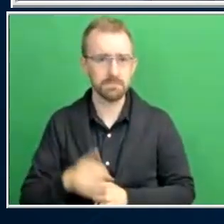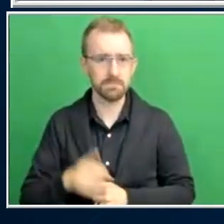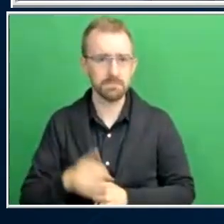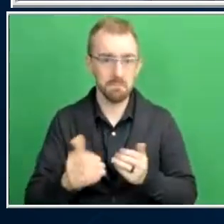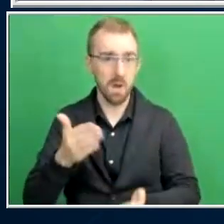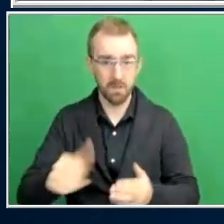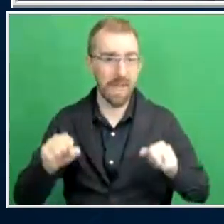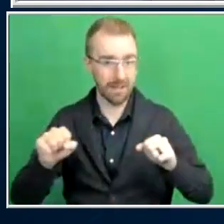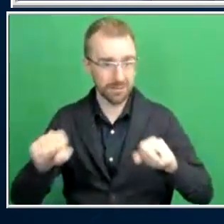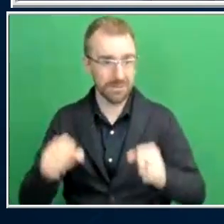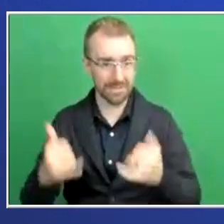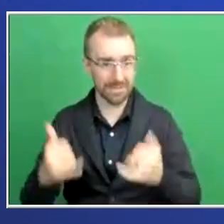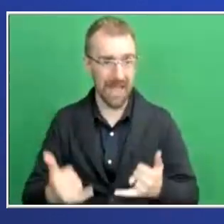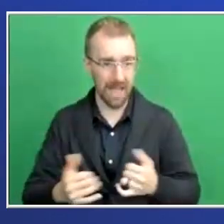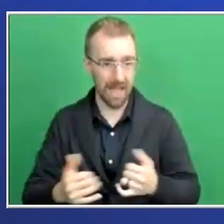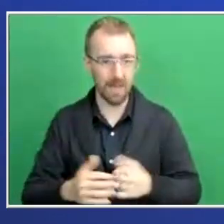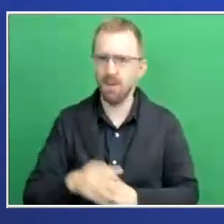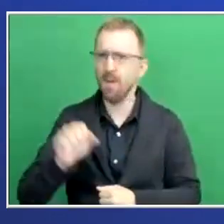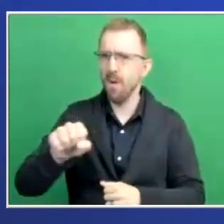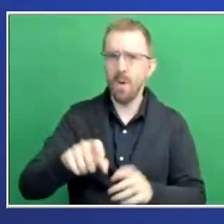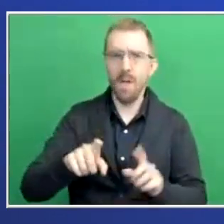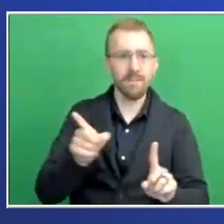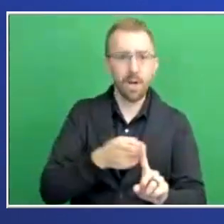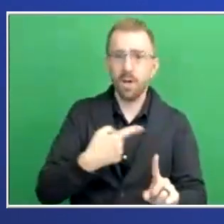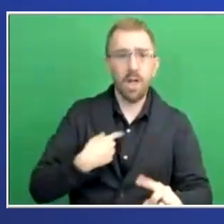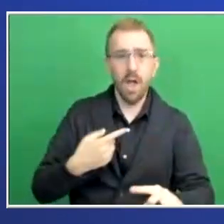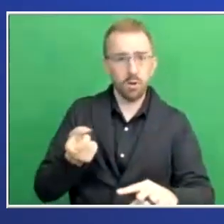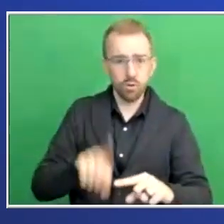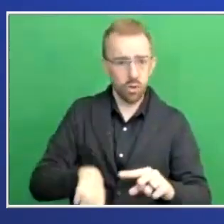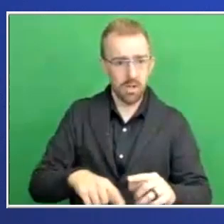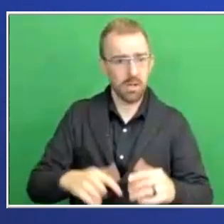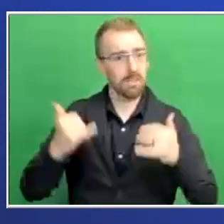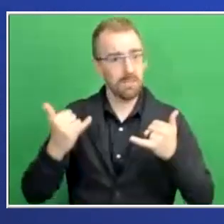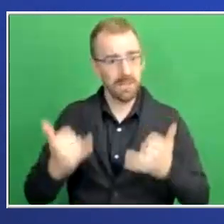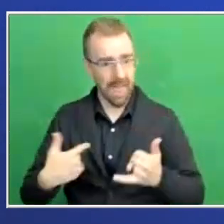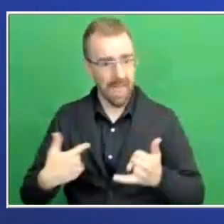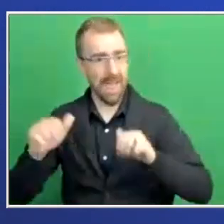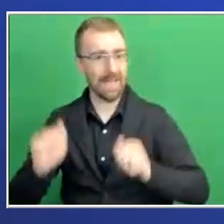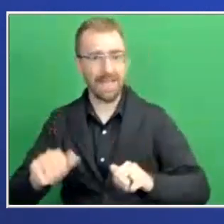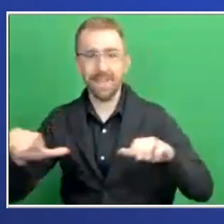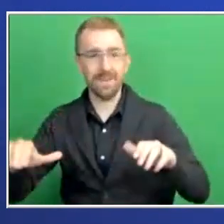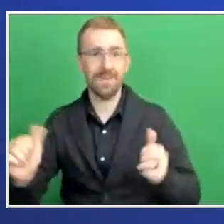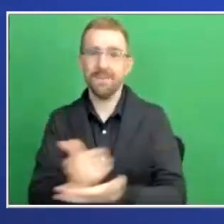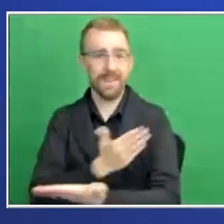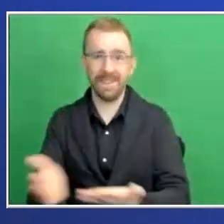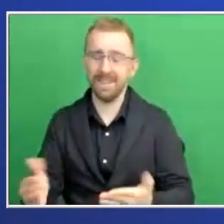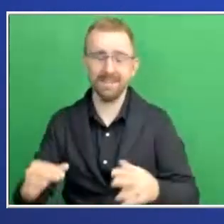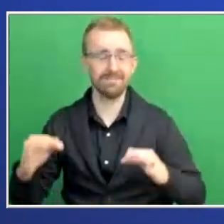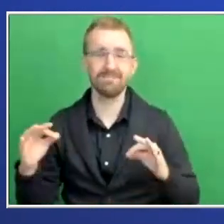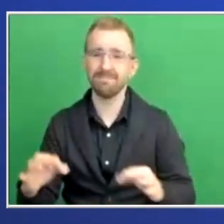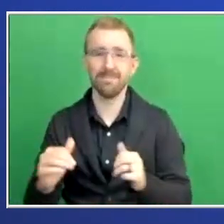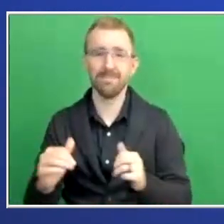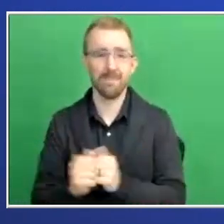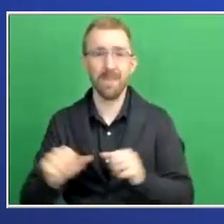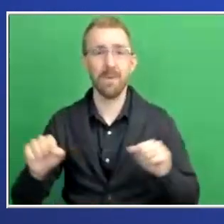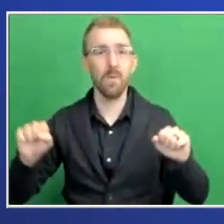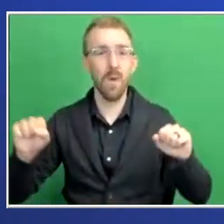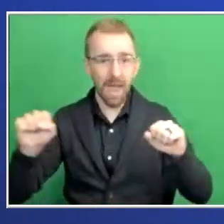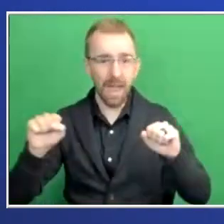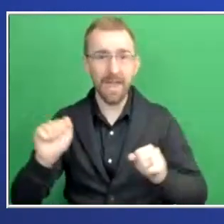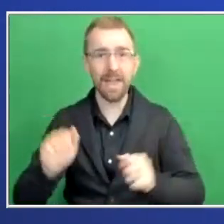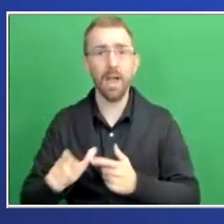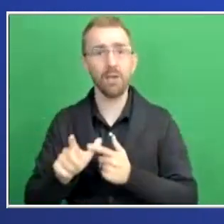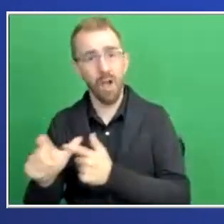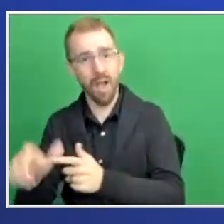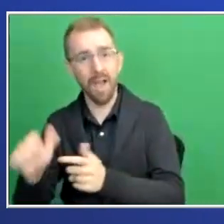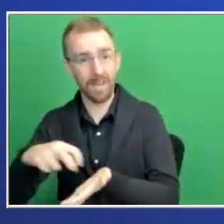Oh, at first, I couldn't. But now I can do everything. Lift weights, I can run, I can jump, I can